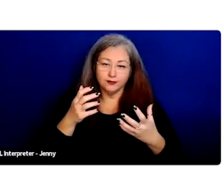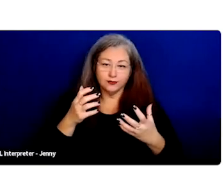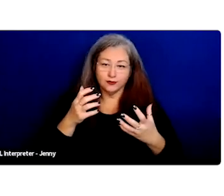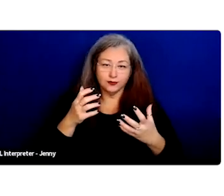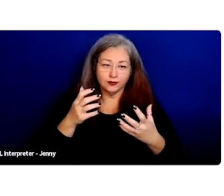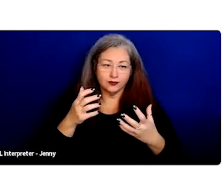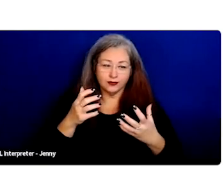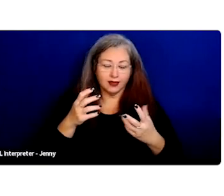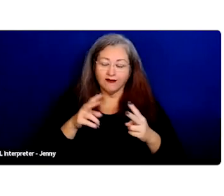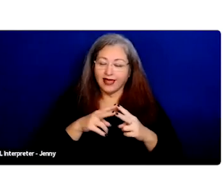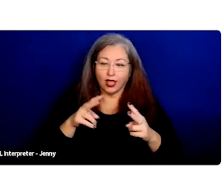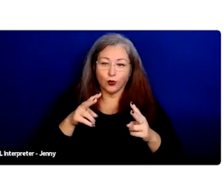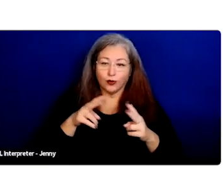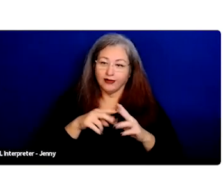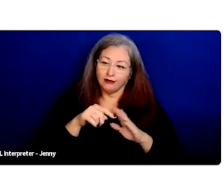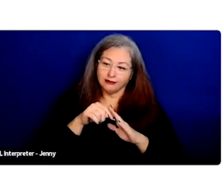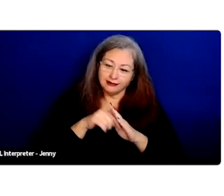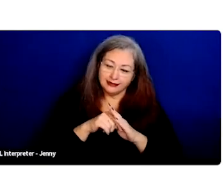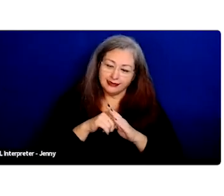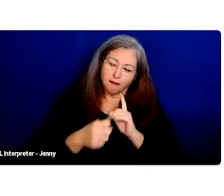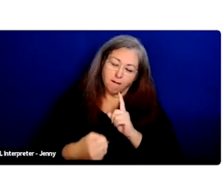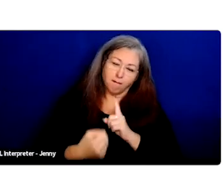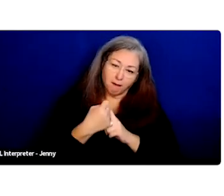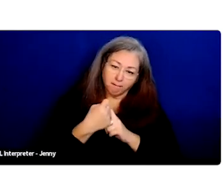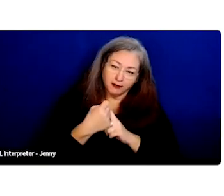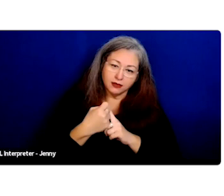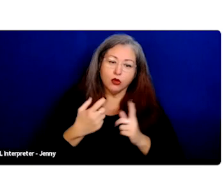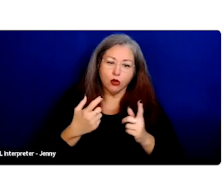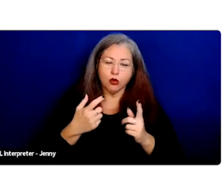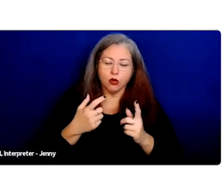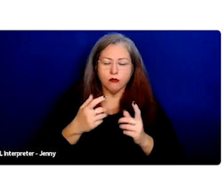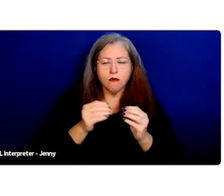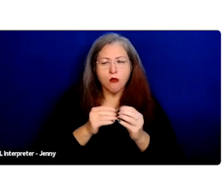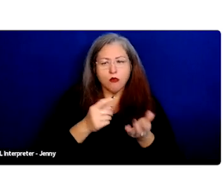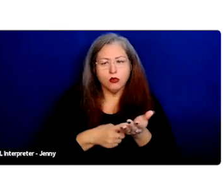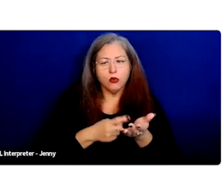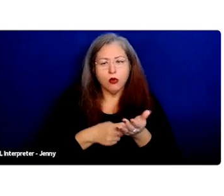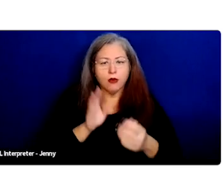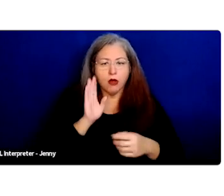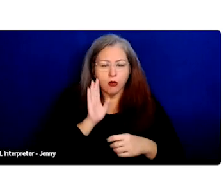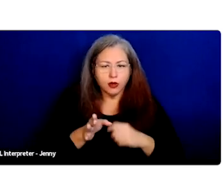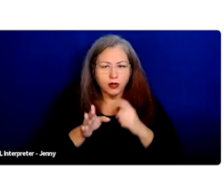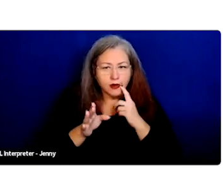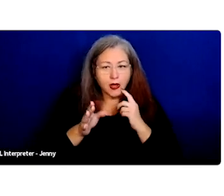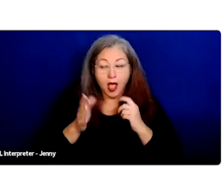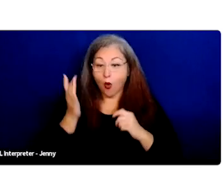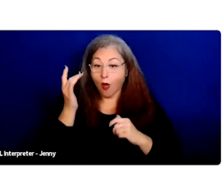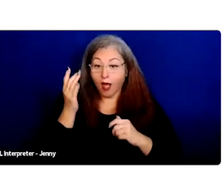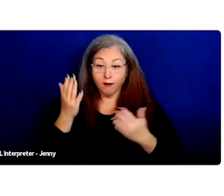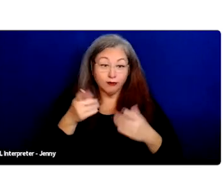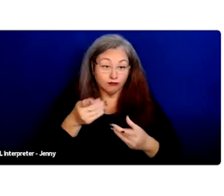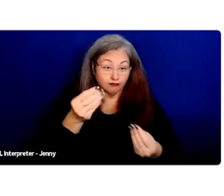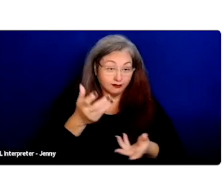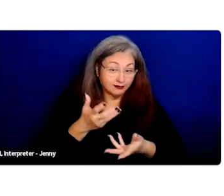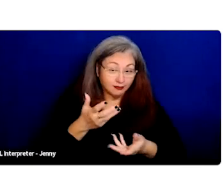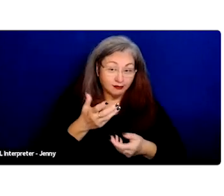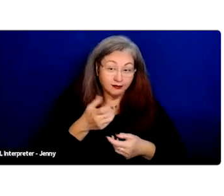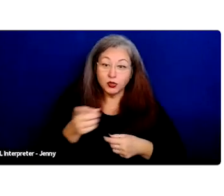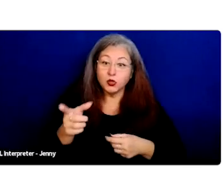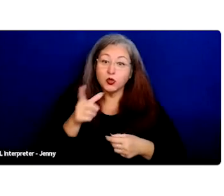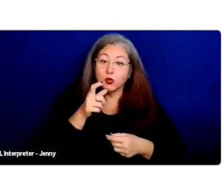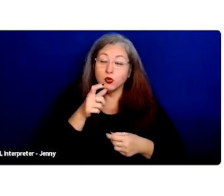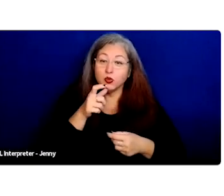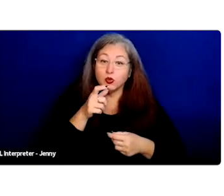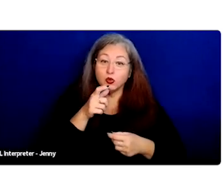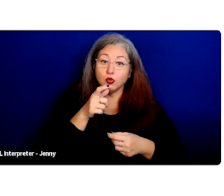incredibly profound. And we're going to talk about why, and I don't know, you could tell me if anybody has ever